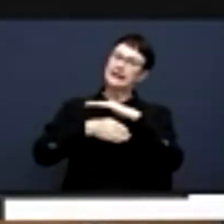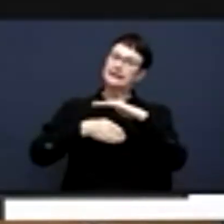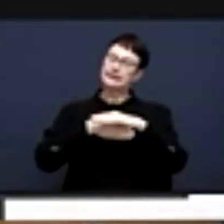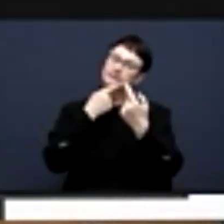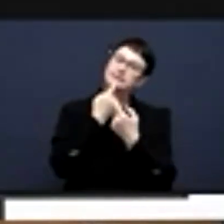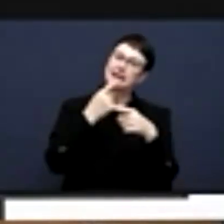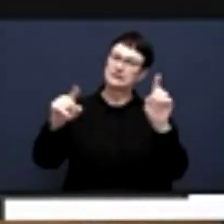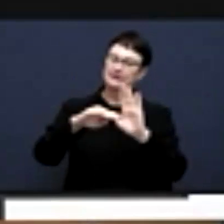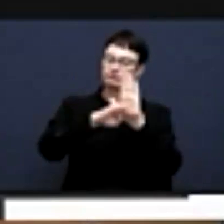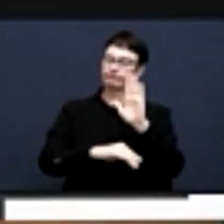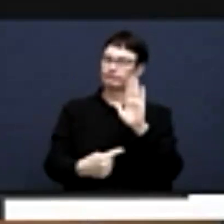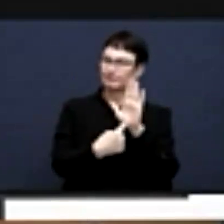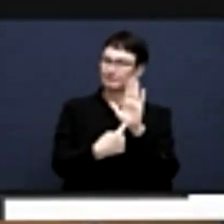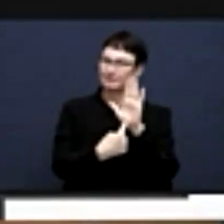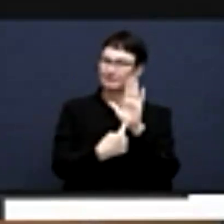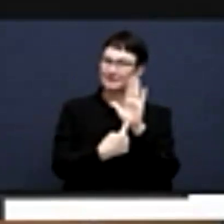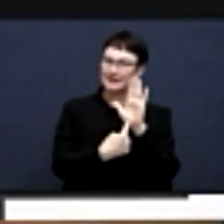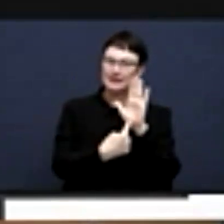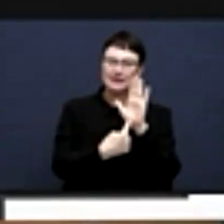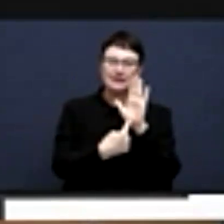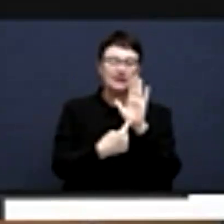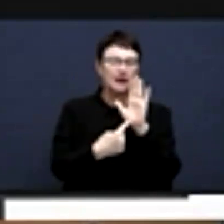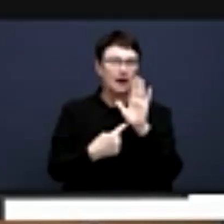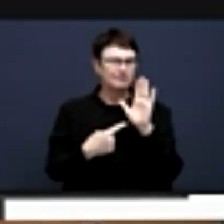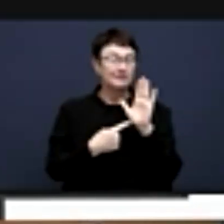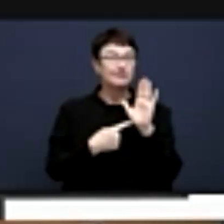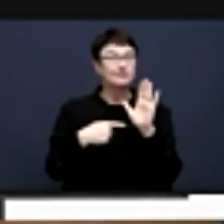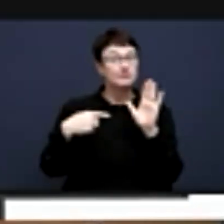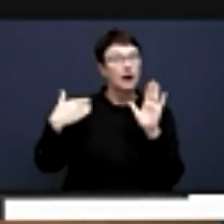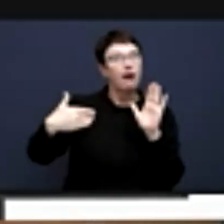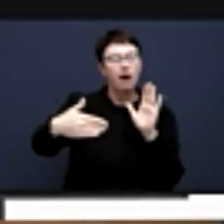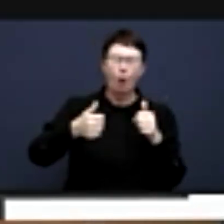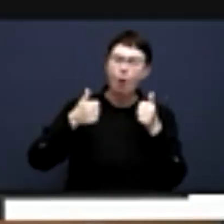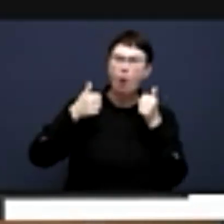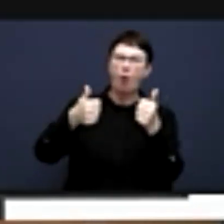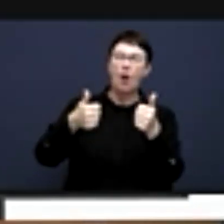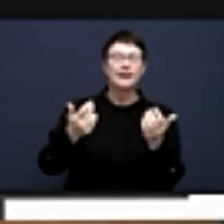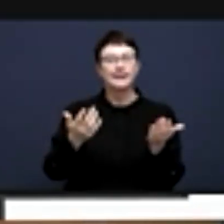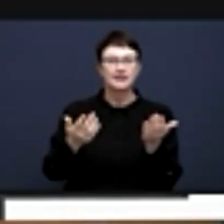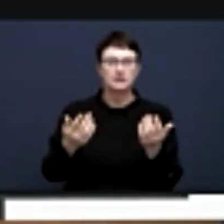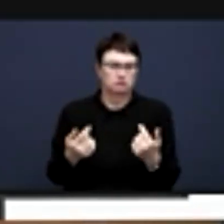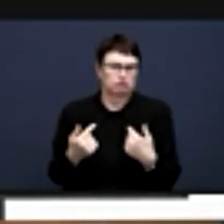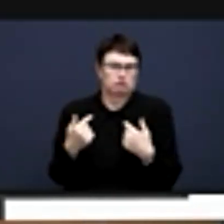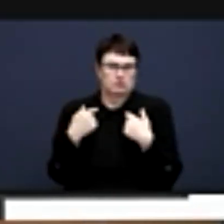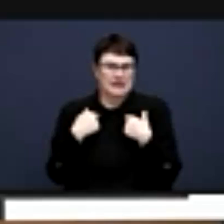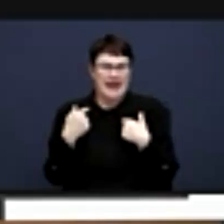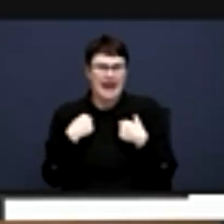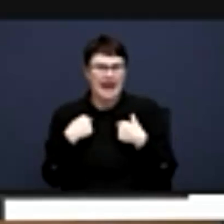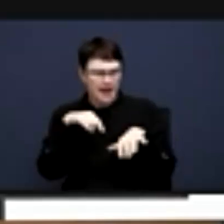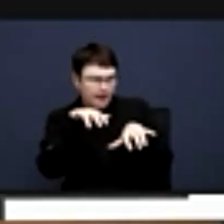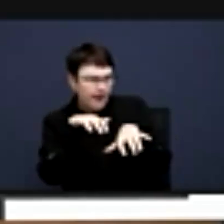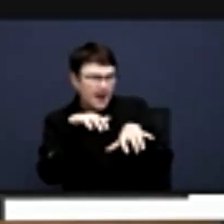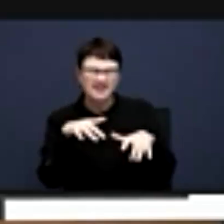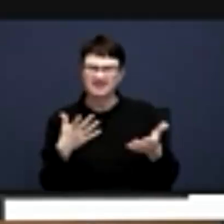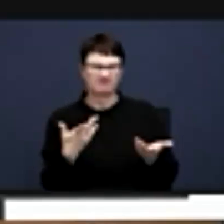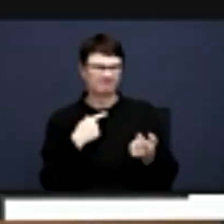is sometimes, in many cases, not so useful. Actually, to the users, is not responsive enough, and that goes as well with the